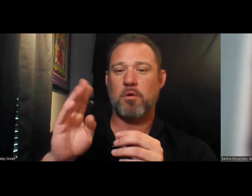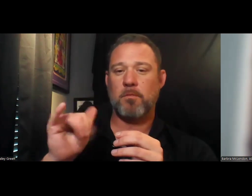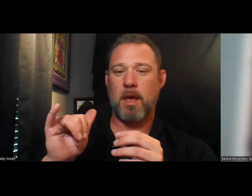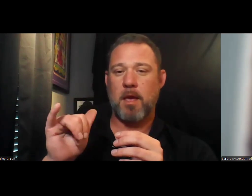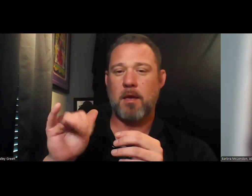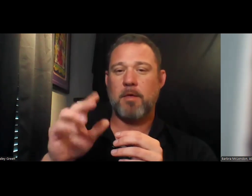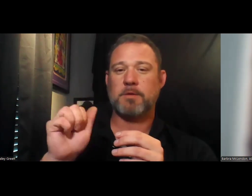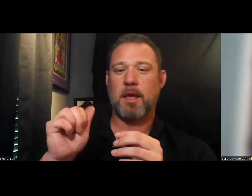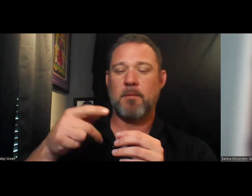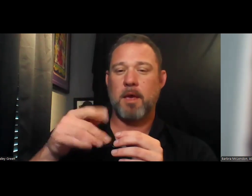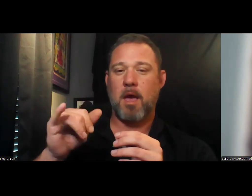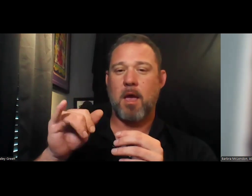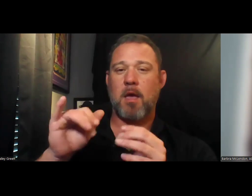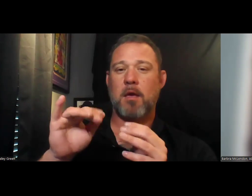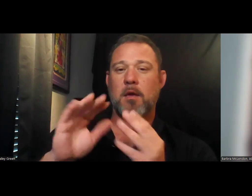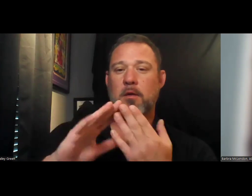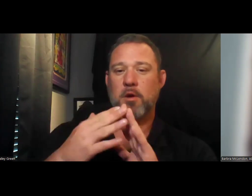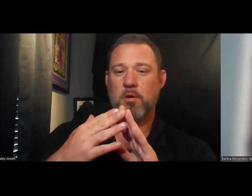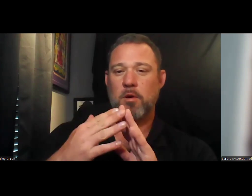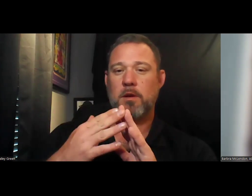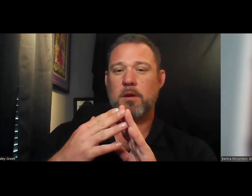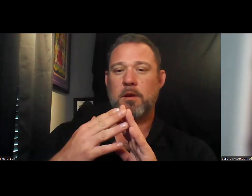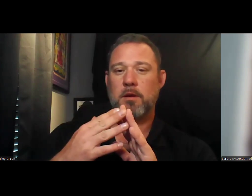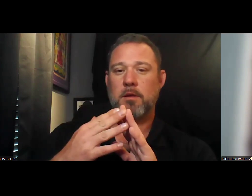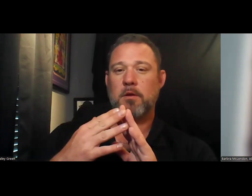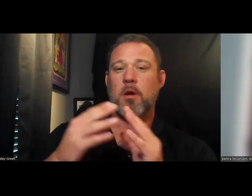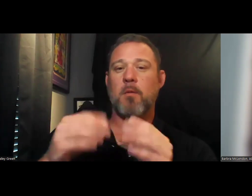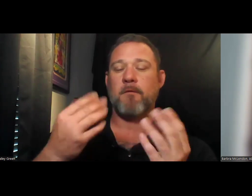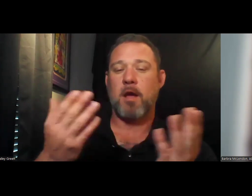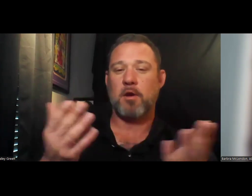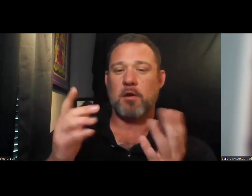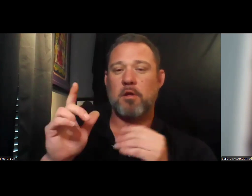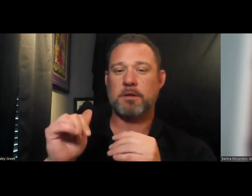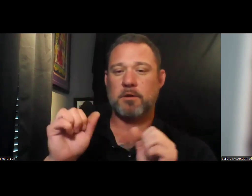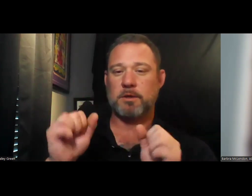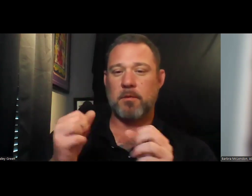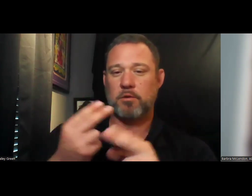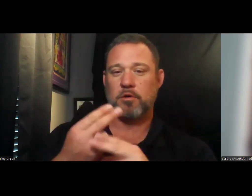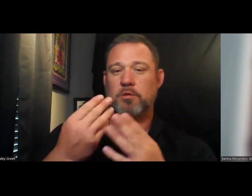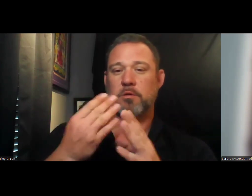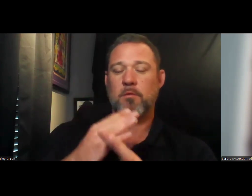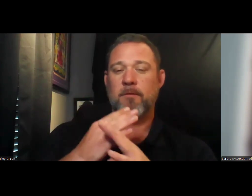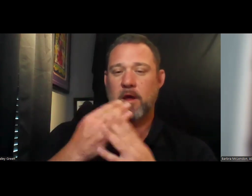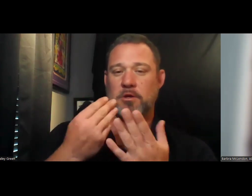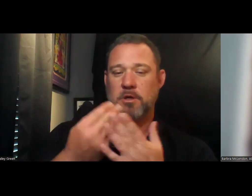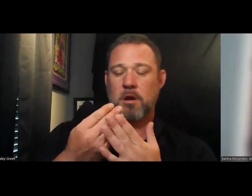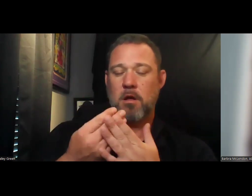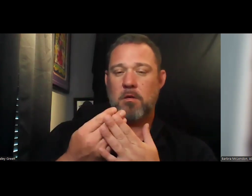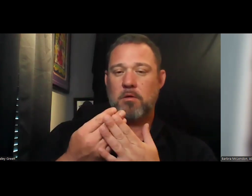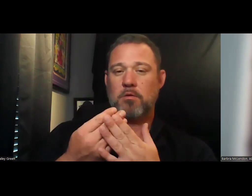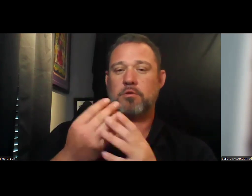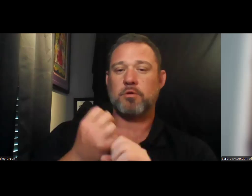the AAPI community. So a provider here in Los Angeles was able to use prevention dollars to create